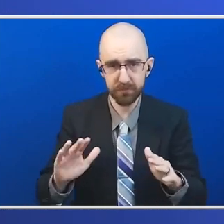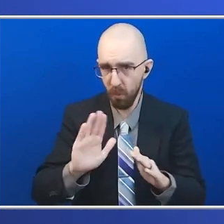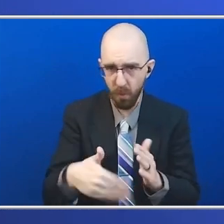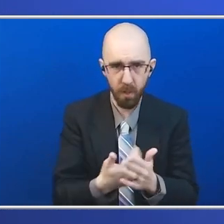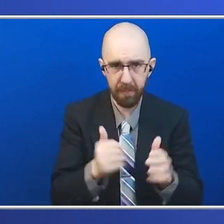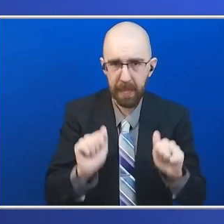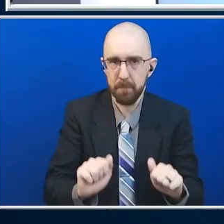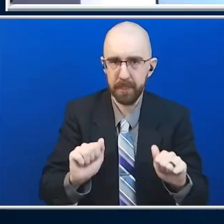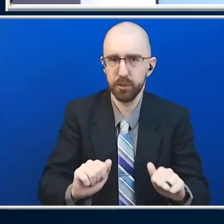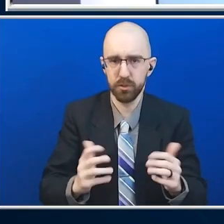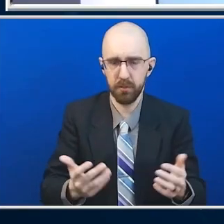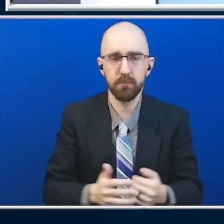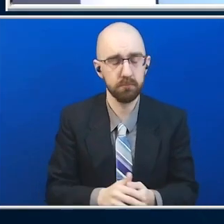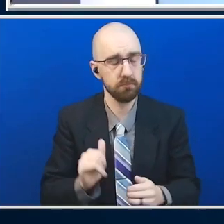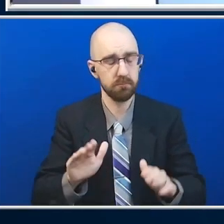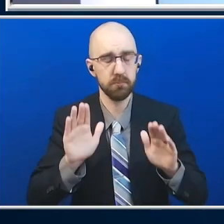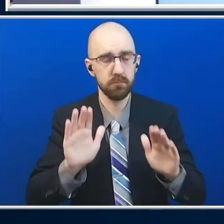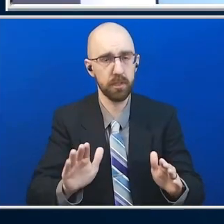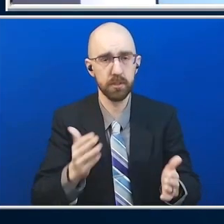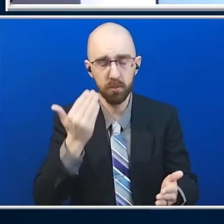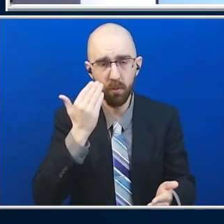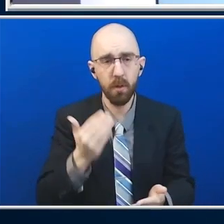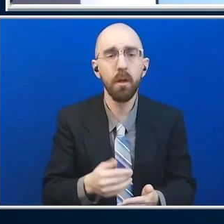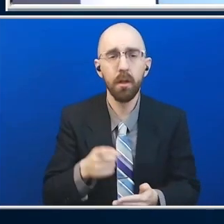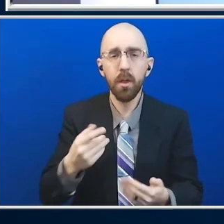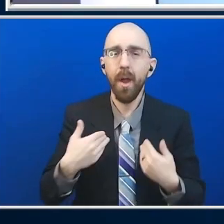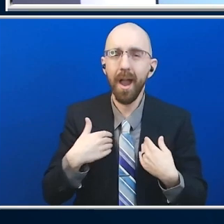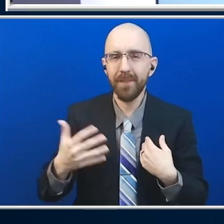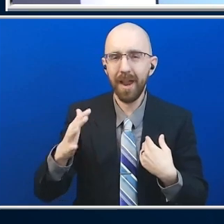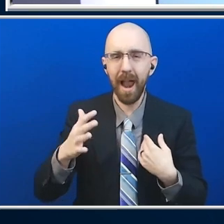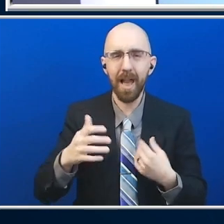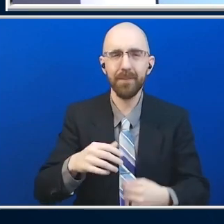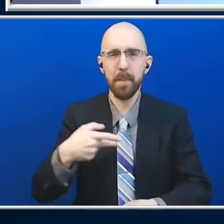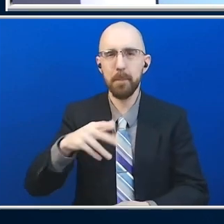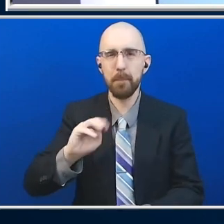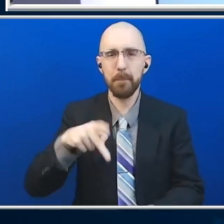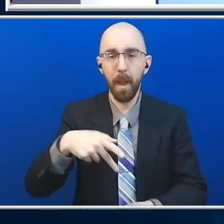great. And Dr. Ruckman, I understand you have a kind of a pump like that on. Is that right?